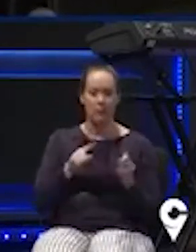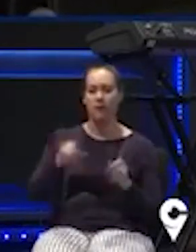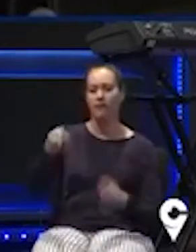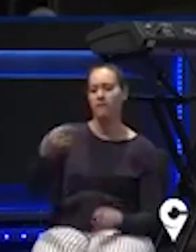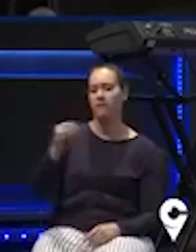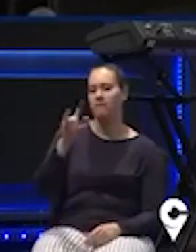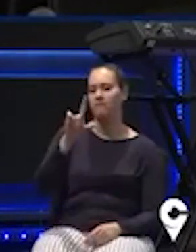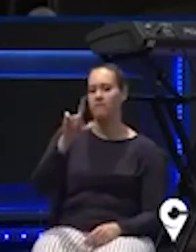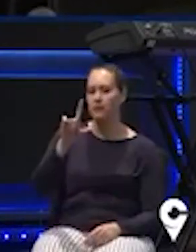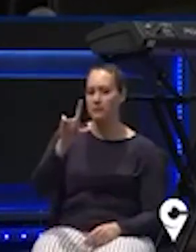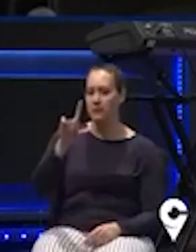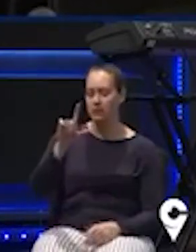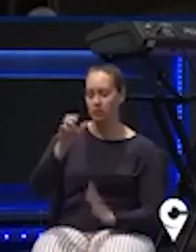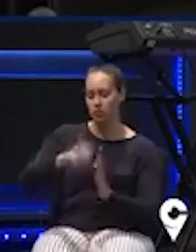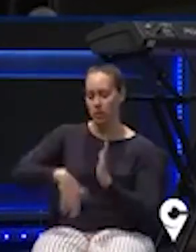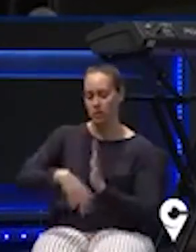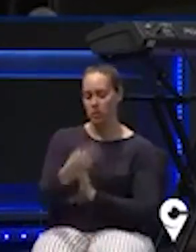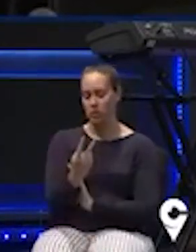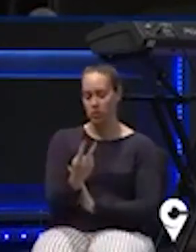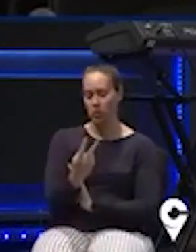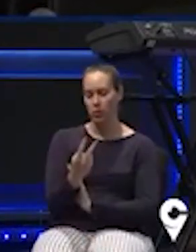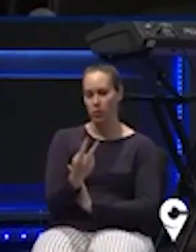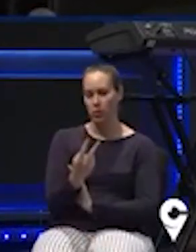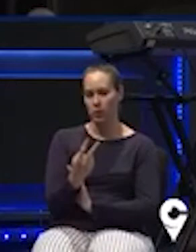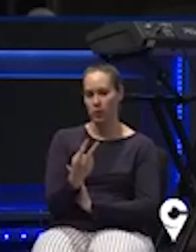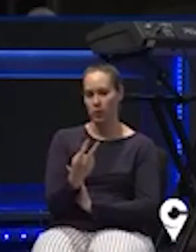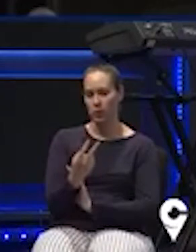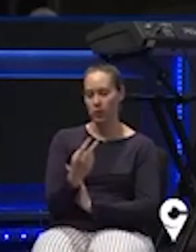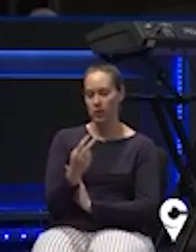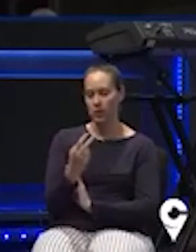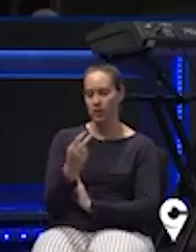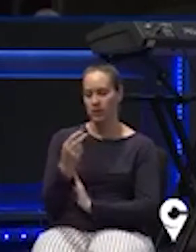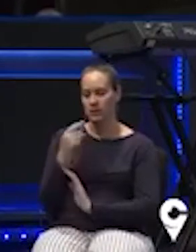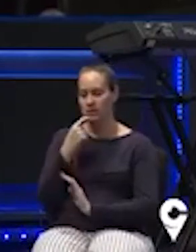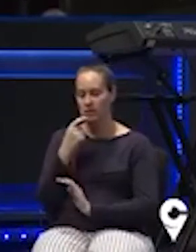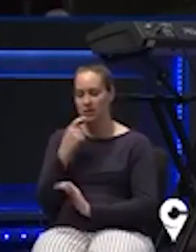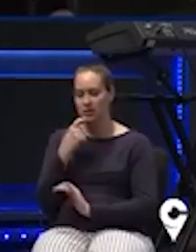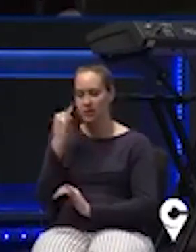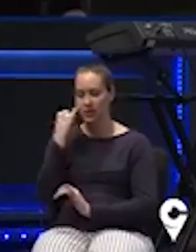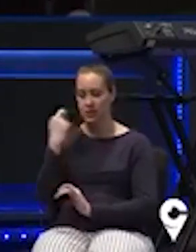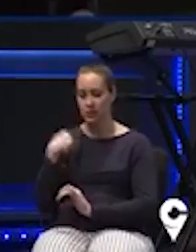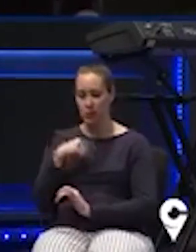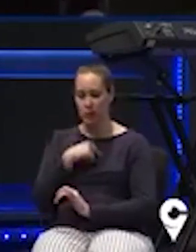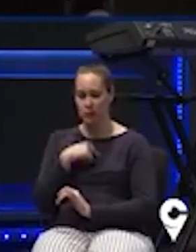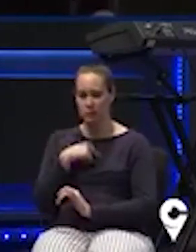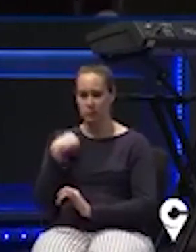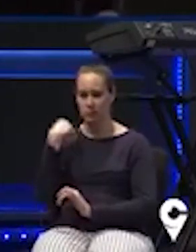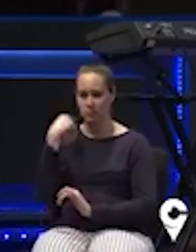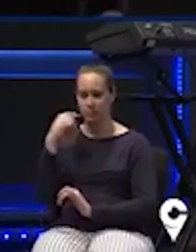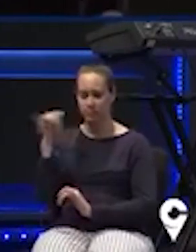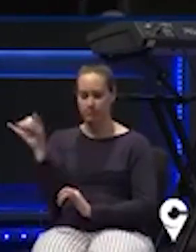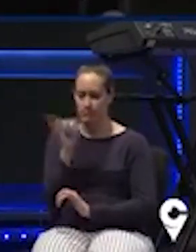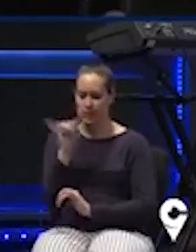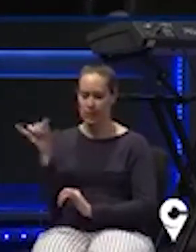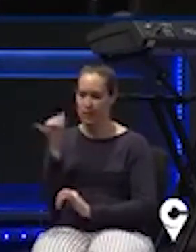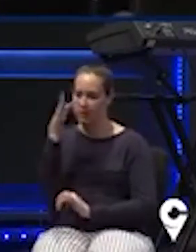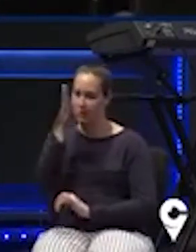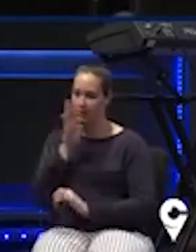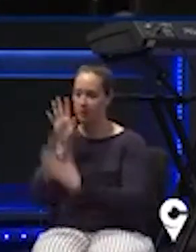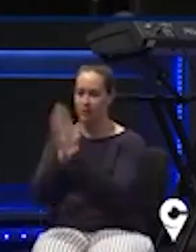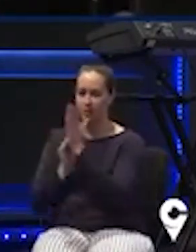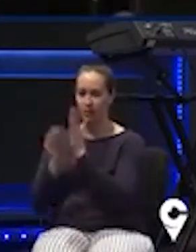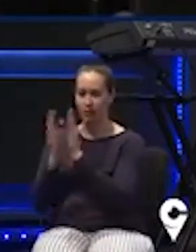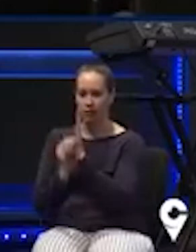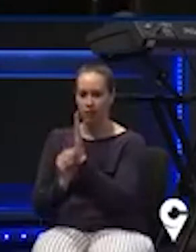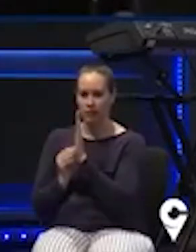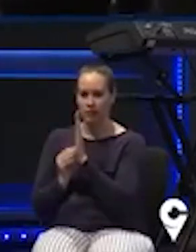2, being like God means you're humble. Being like God means you